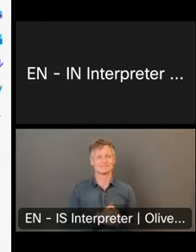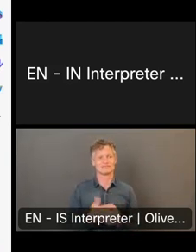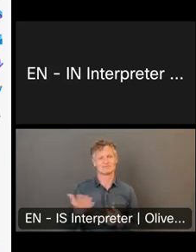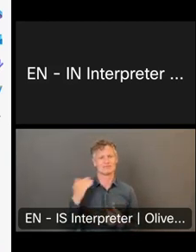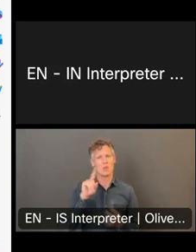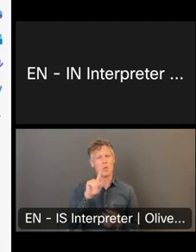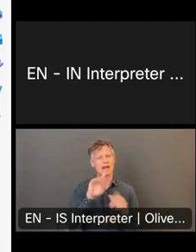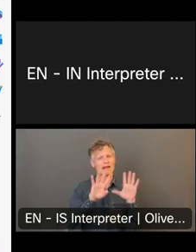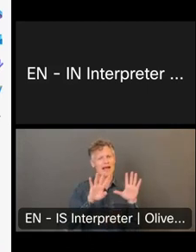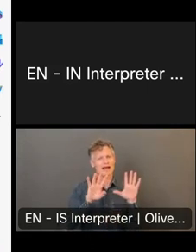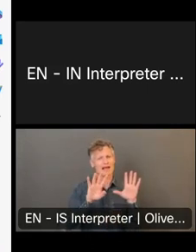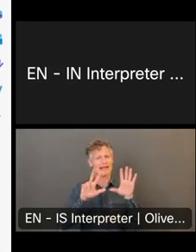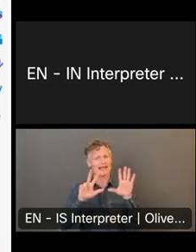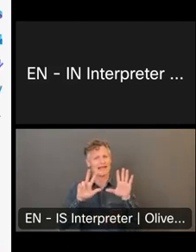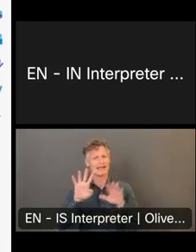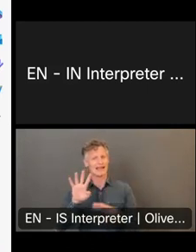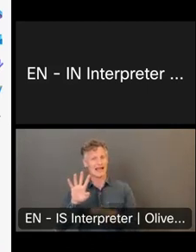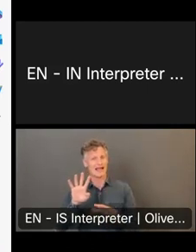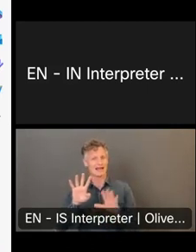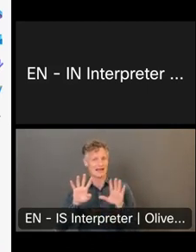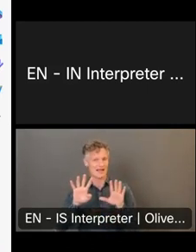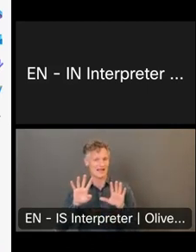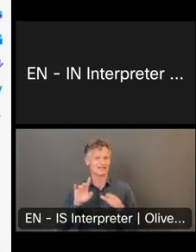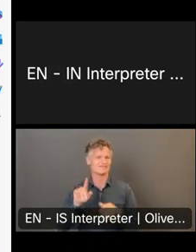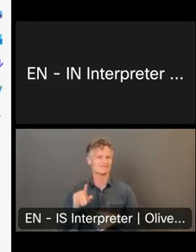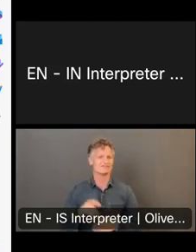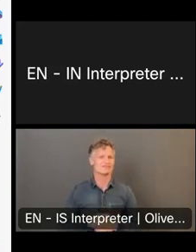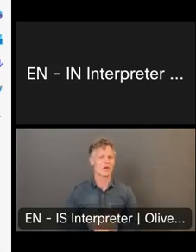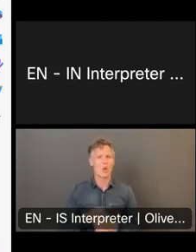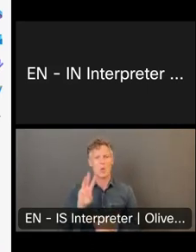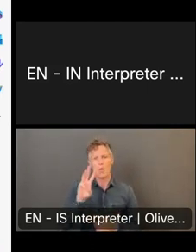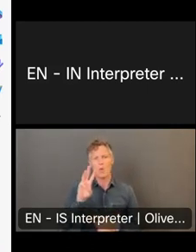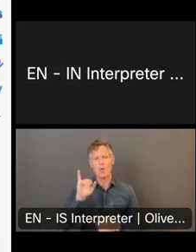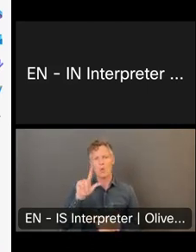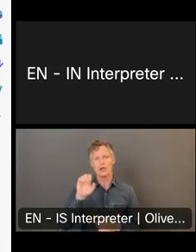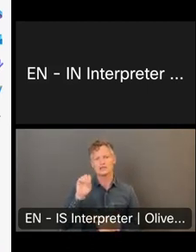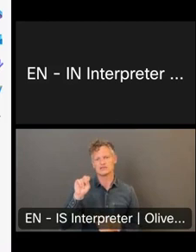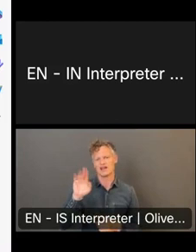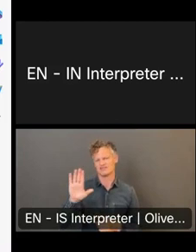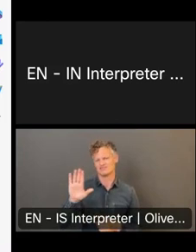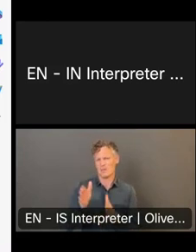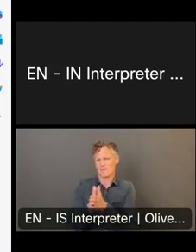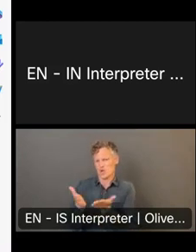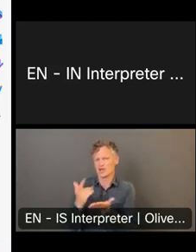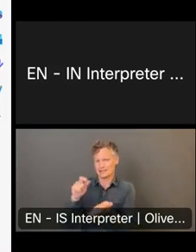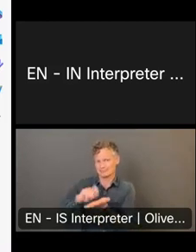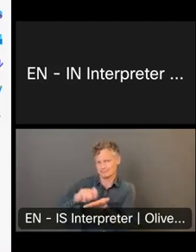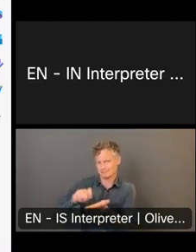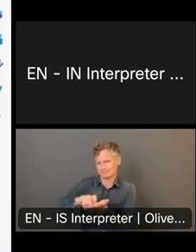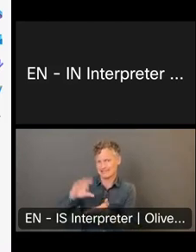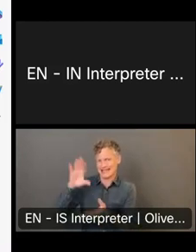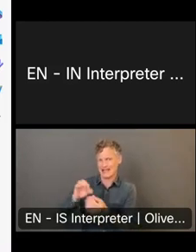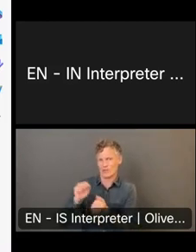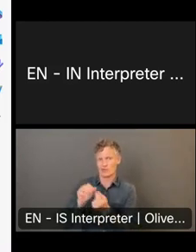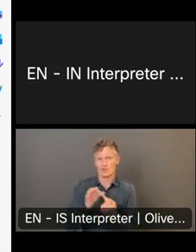of Sperber and Wilson's book. Or we can think about Quintilian's notion of brevity, not saying less, but not